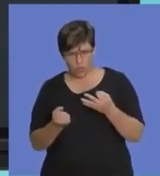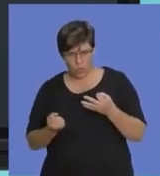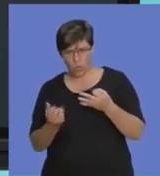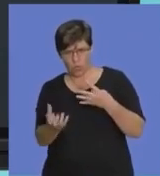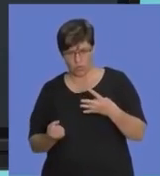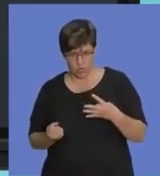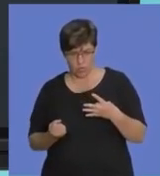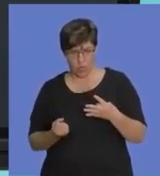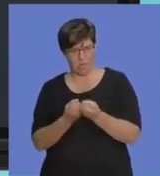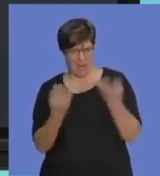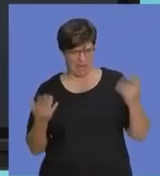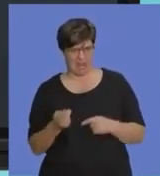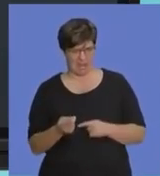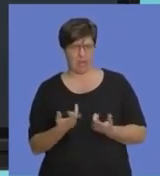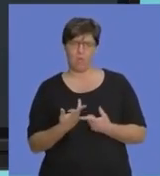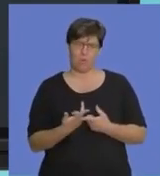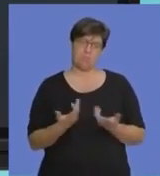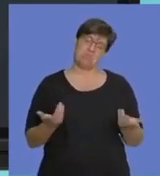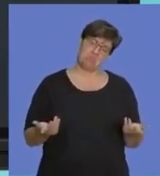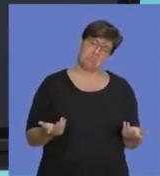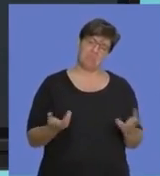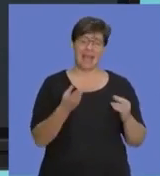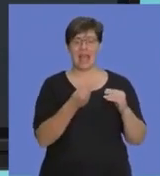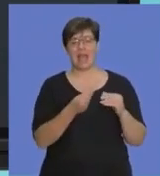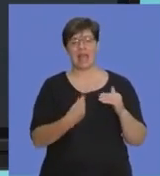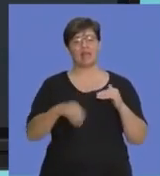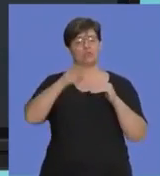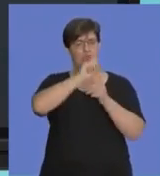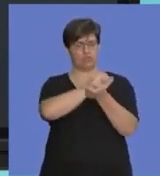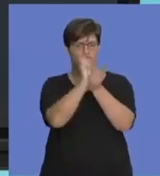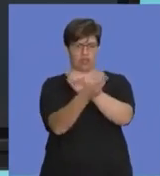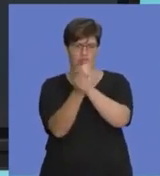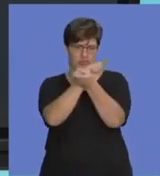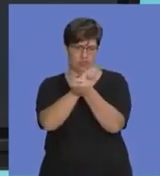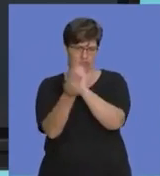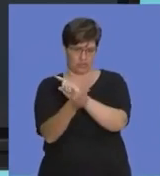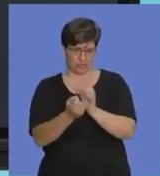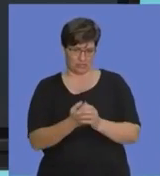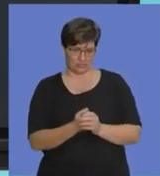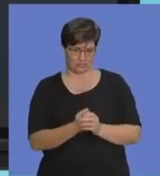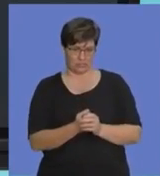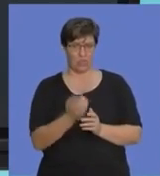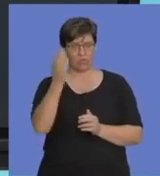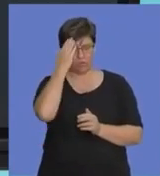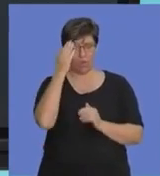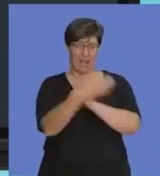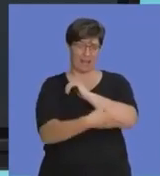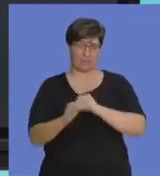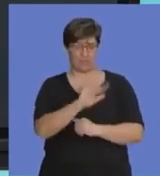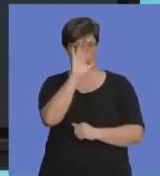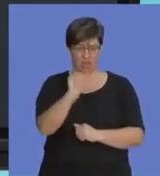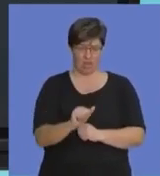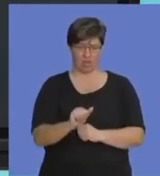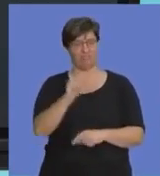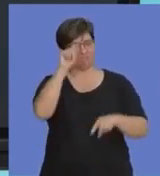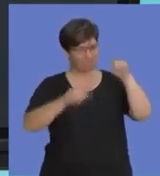they then having a change in interest. Because you know that at times when it comes to our country, there will